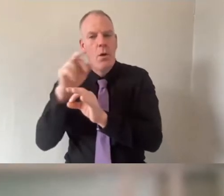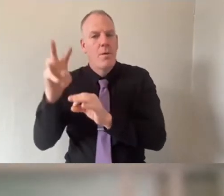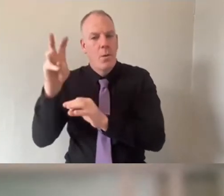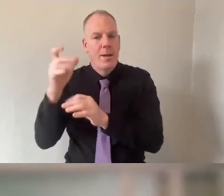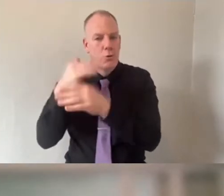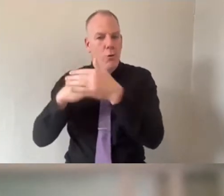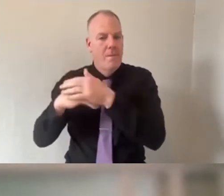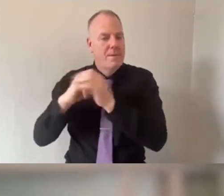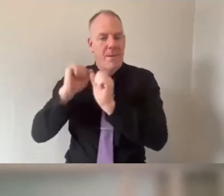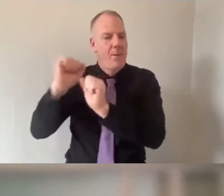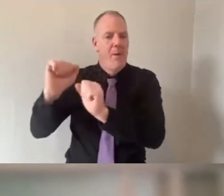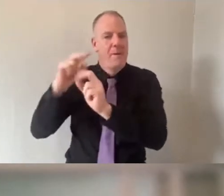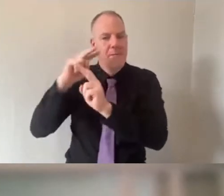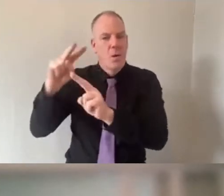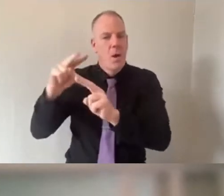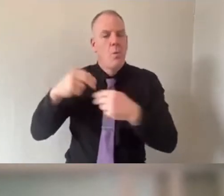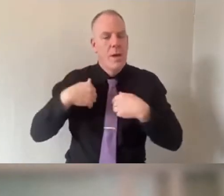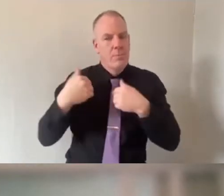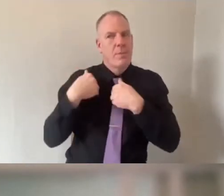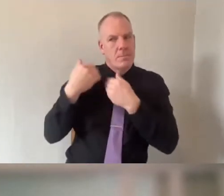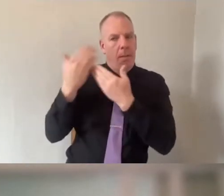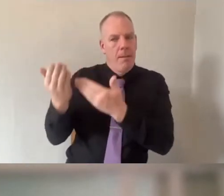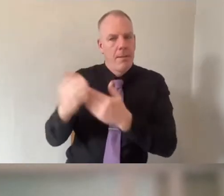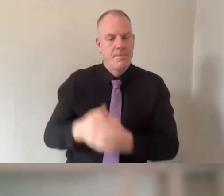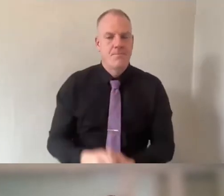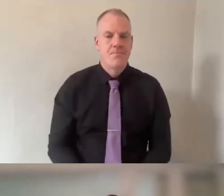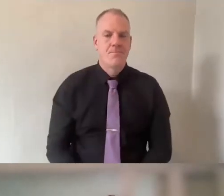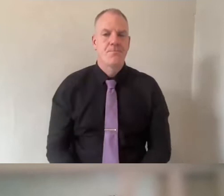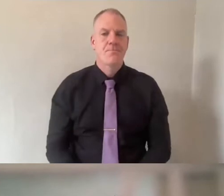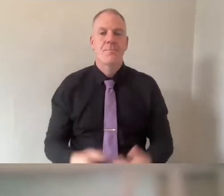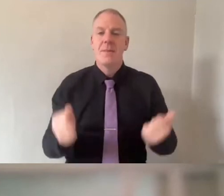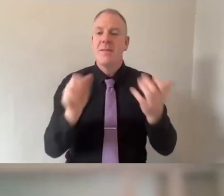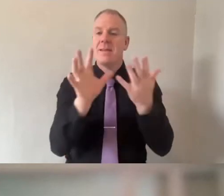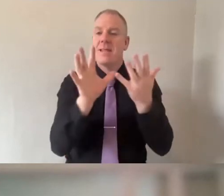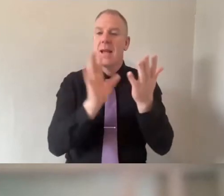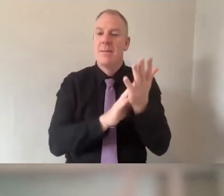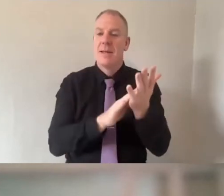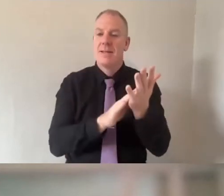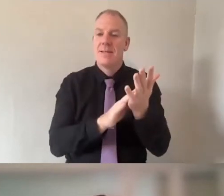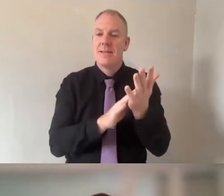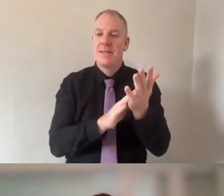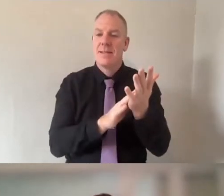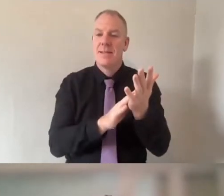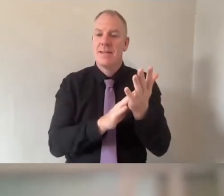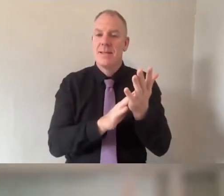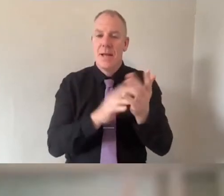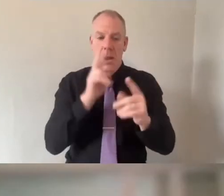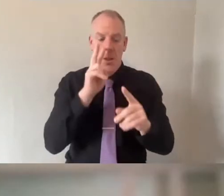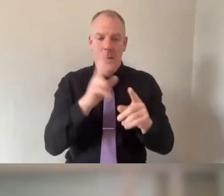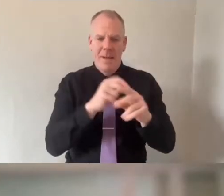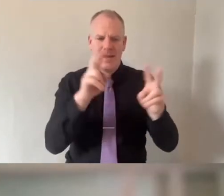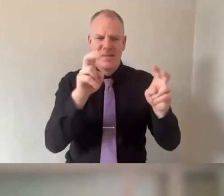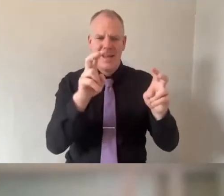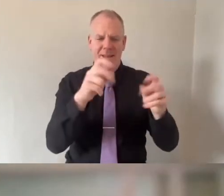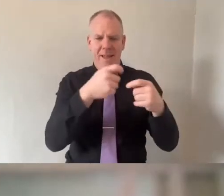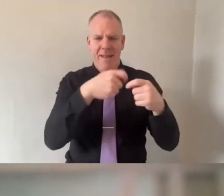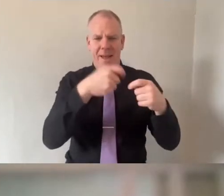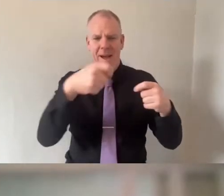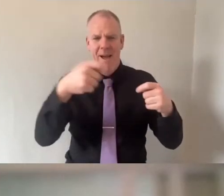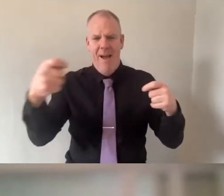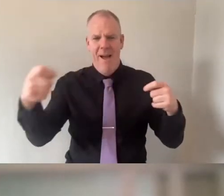Government, to whom we are responsible. I've got 10 minutes, so you probably looked at my title and thought that's quite a long